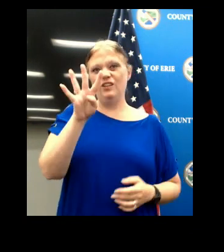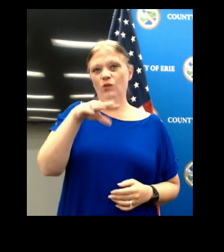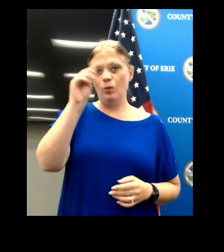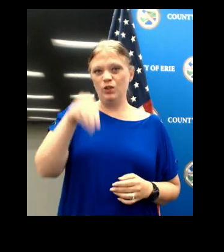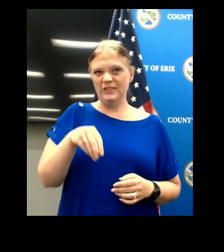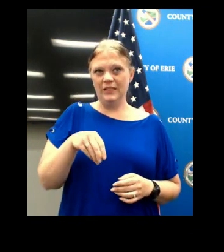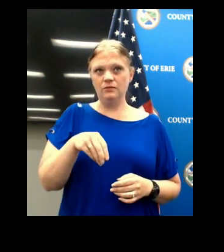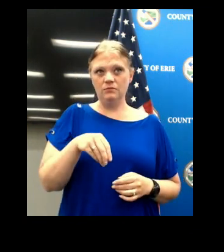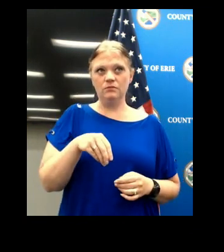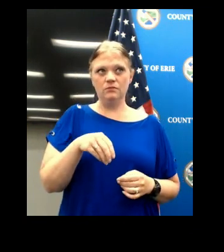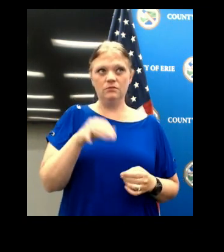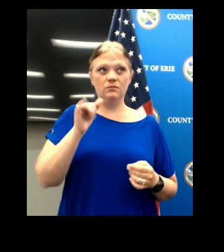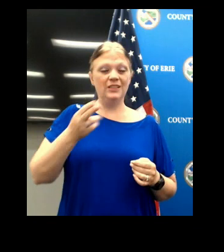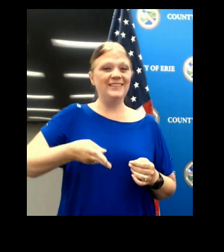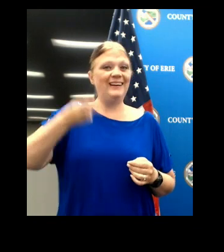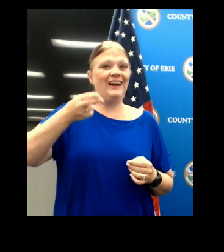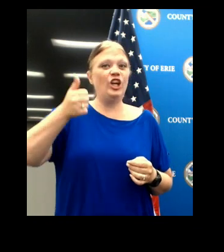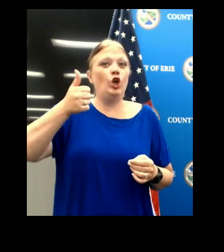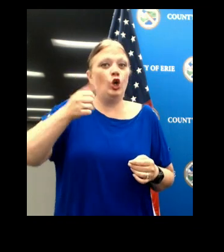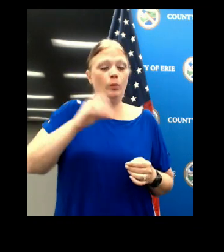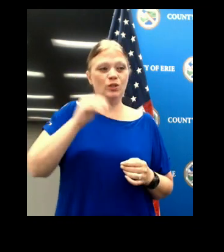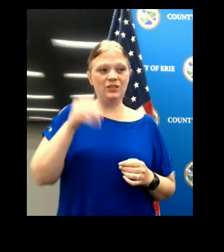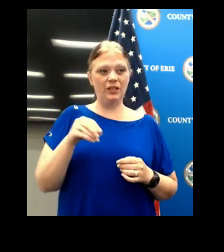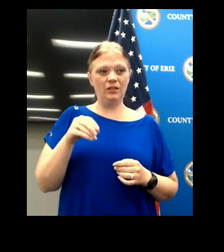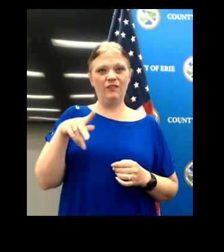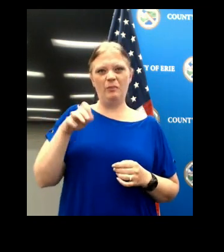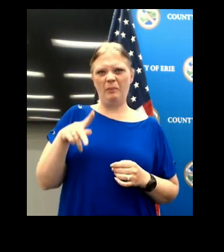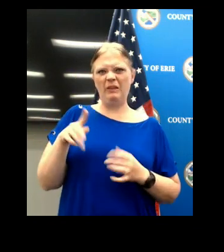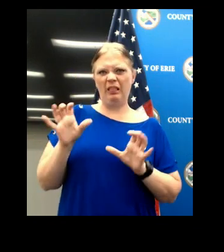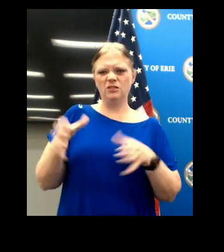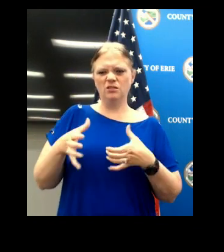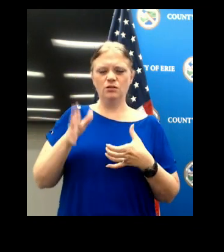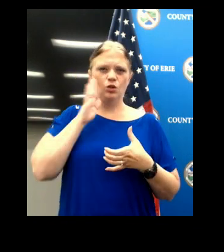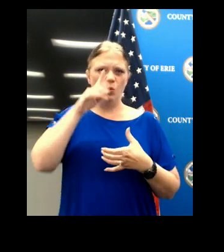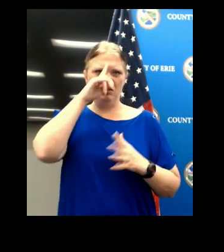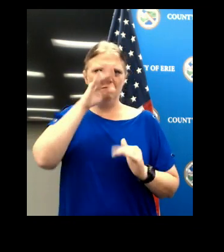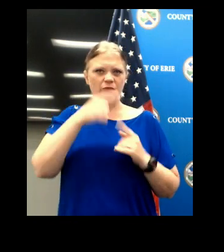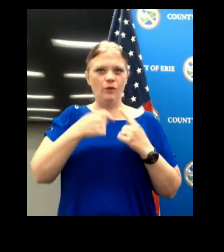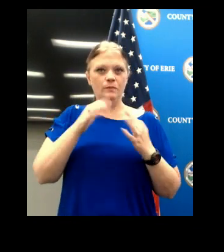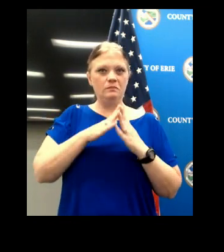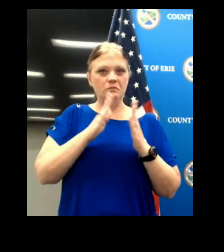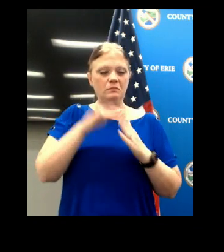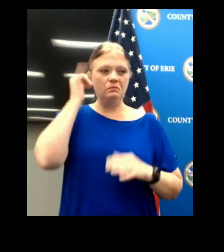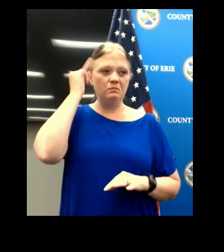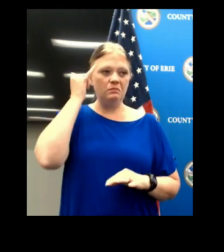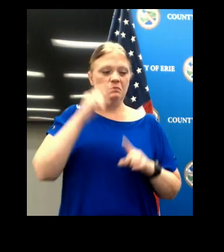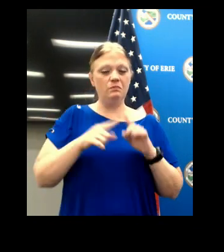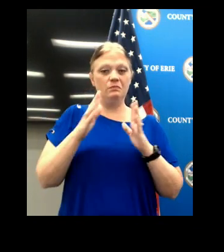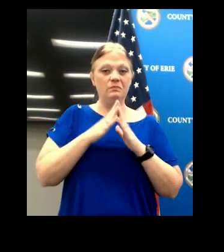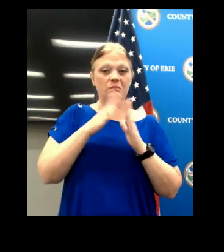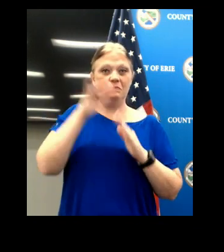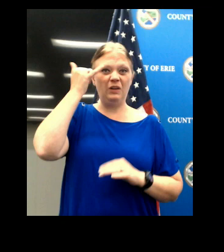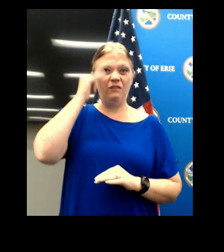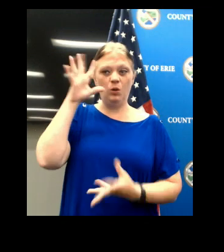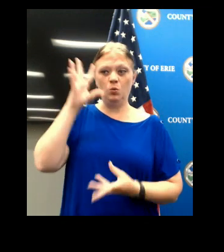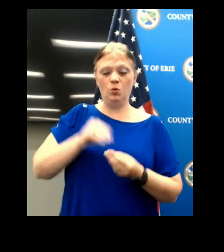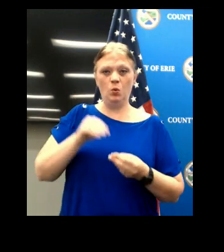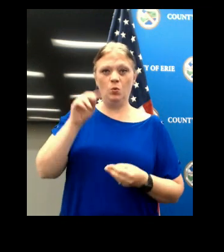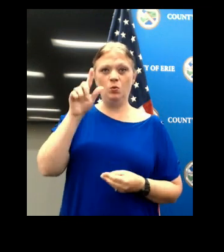54%. That's a higher percentage of the population than you would normally expect from the City of Buffalo, with the city of Buffalo only making